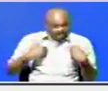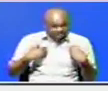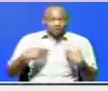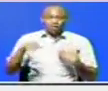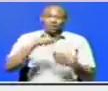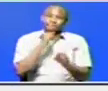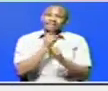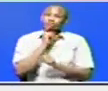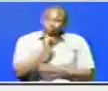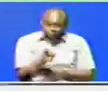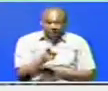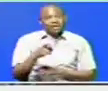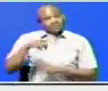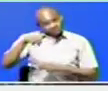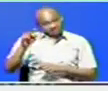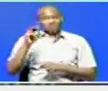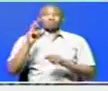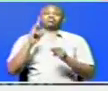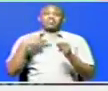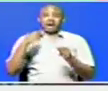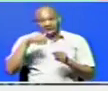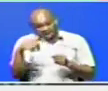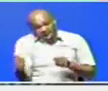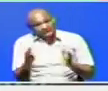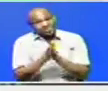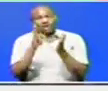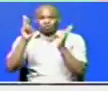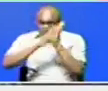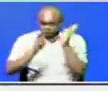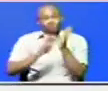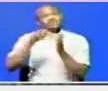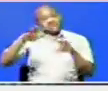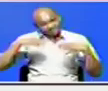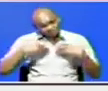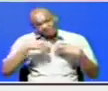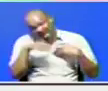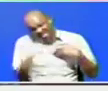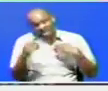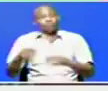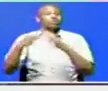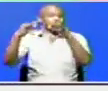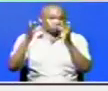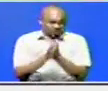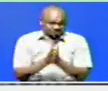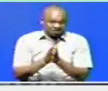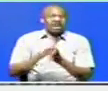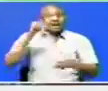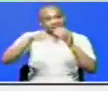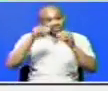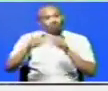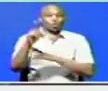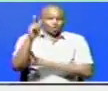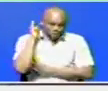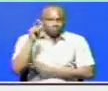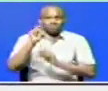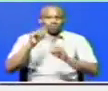that the irreducible minimums that are reasonable are met. The ones that are not possible, we'll file them for another time. The election law, those are reasonable, I think